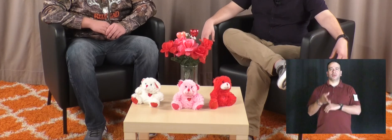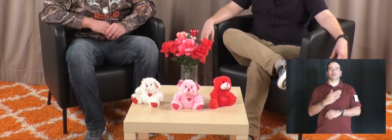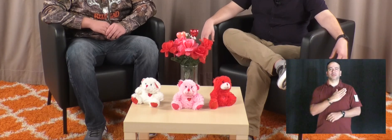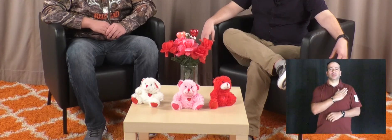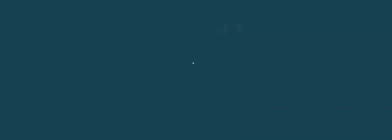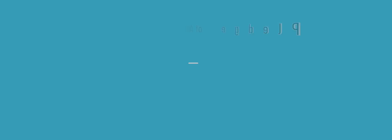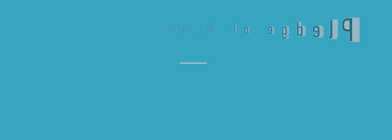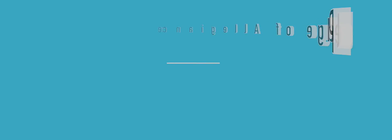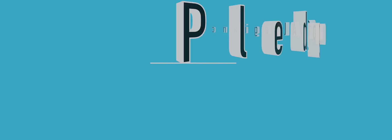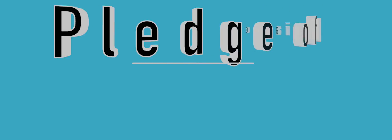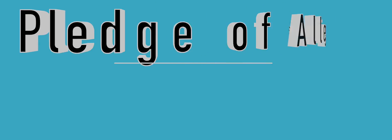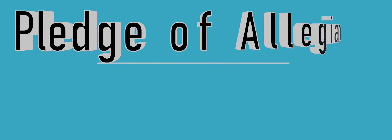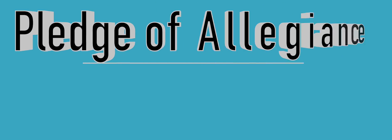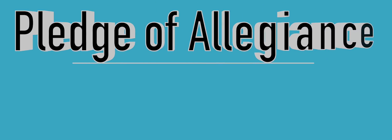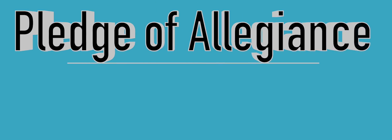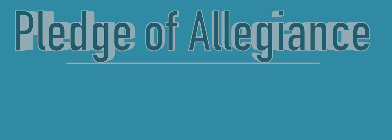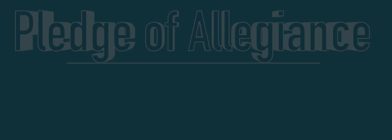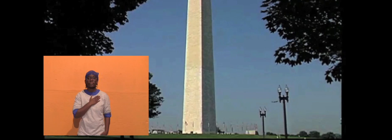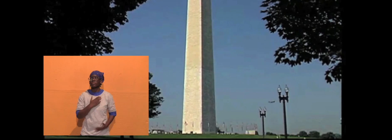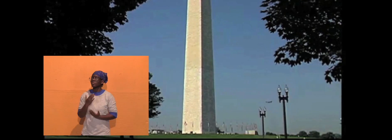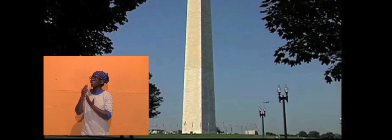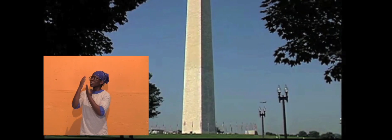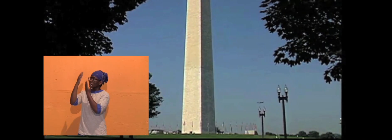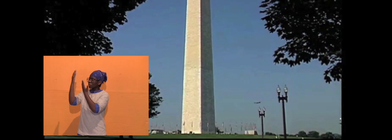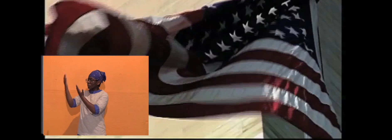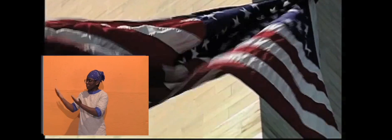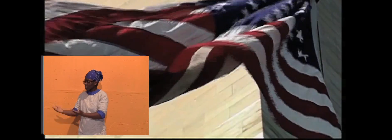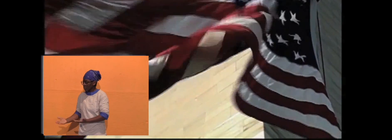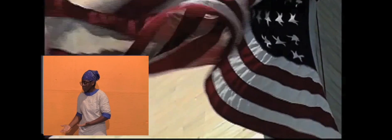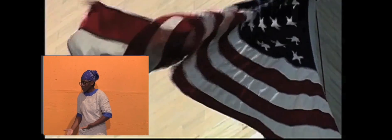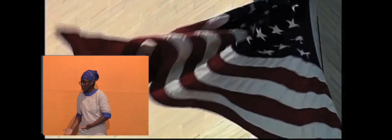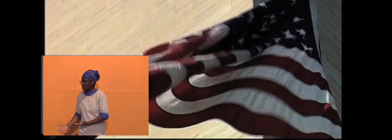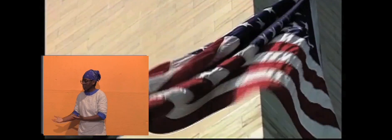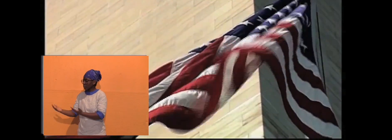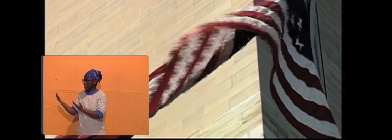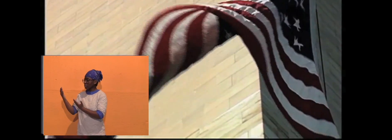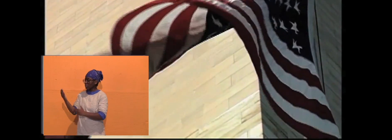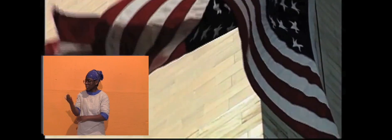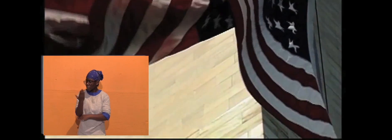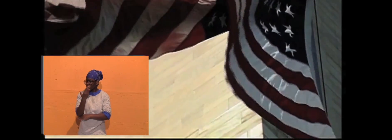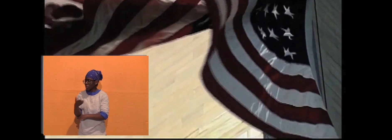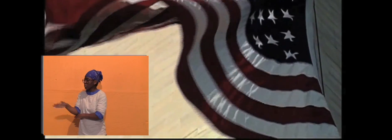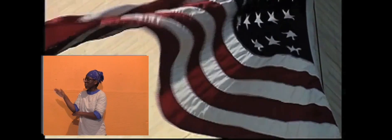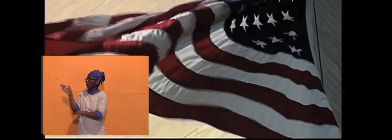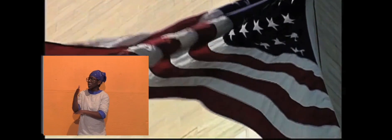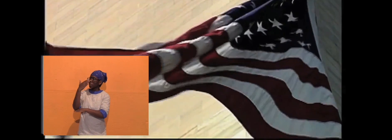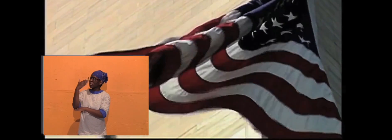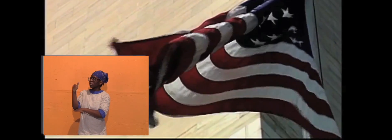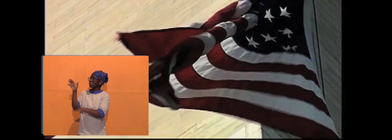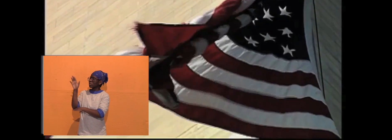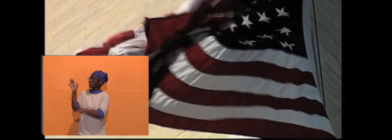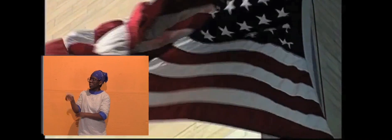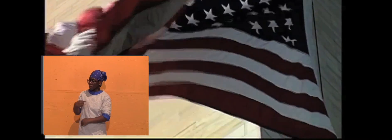I pledge allegiance to the flag of the United States